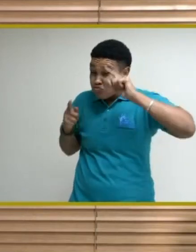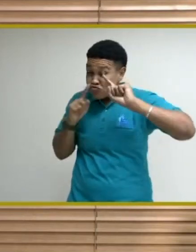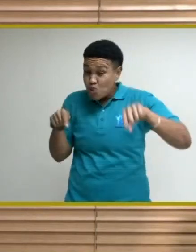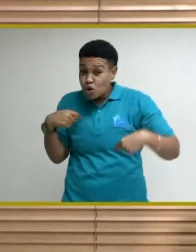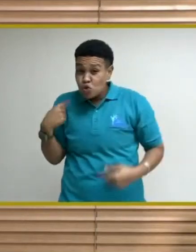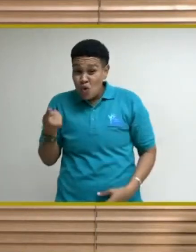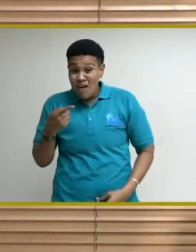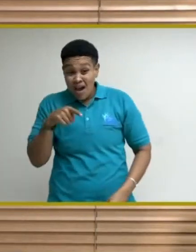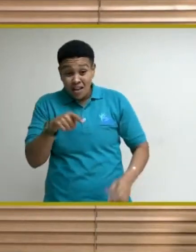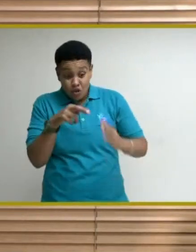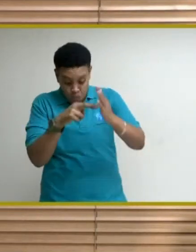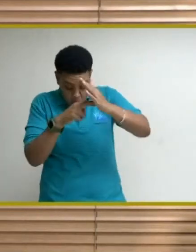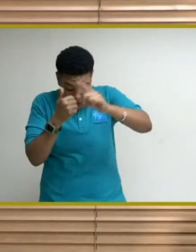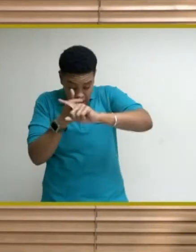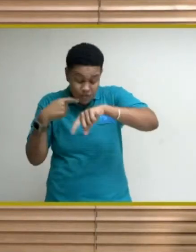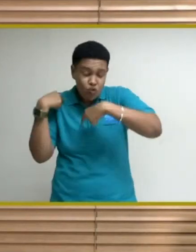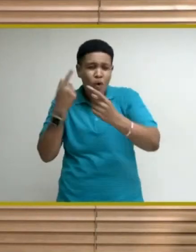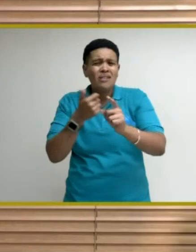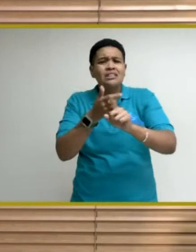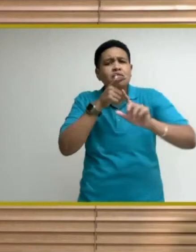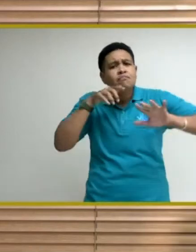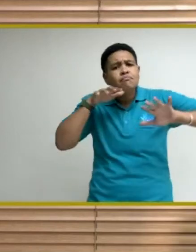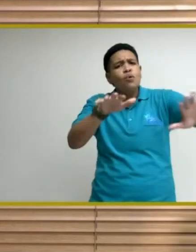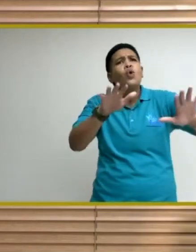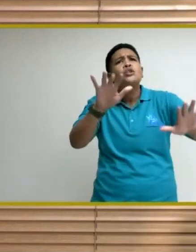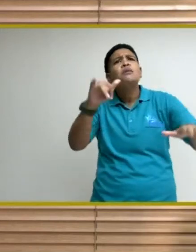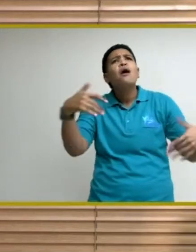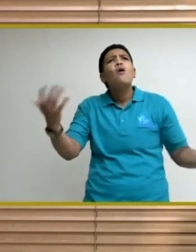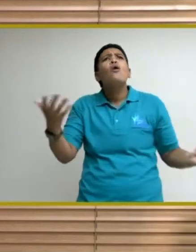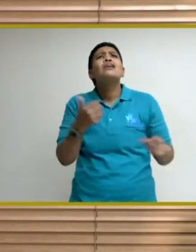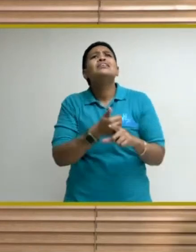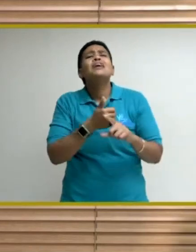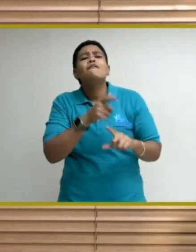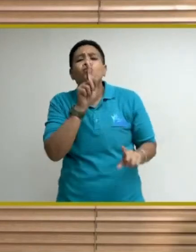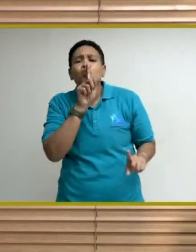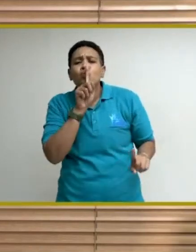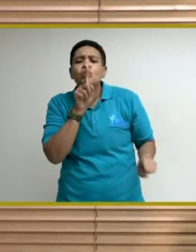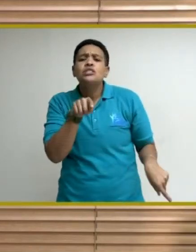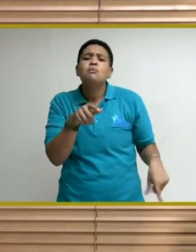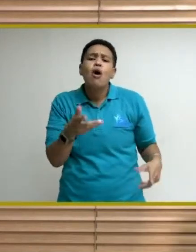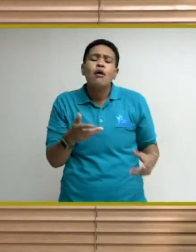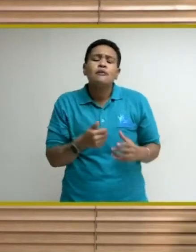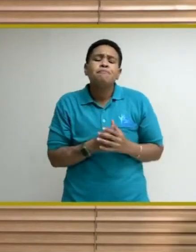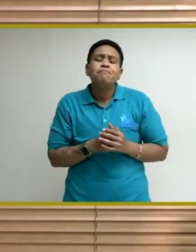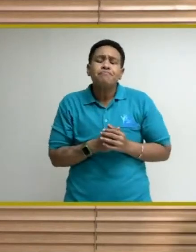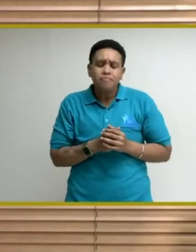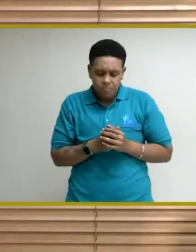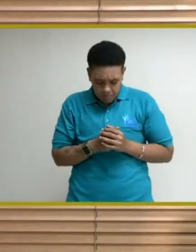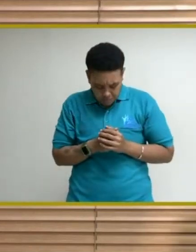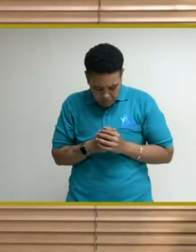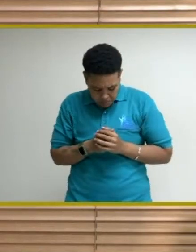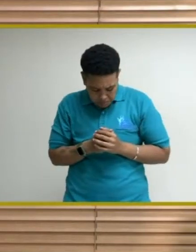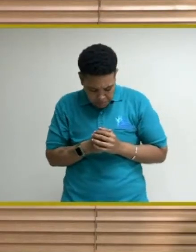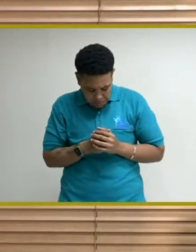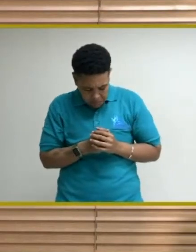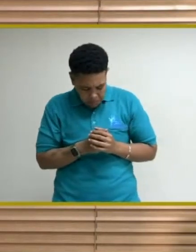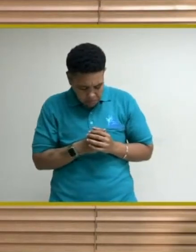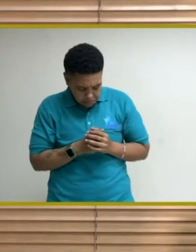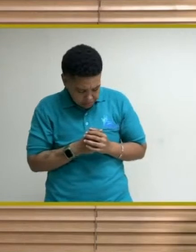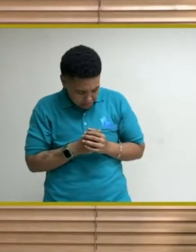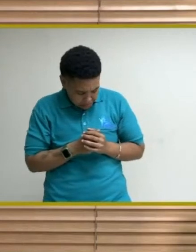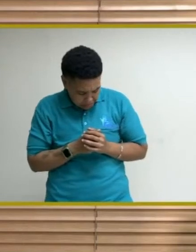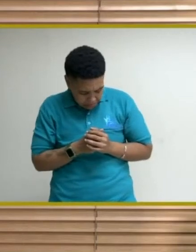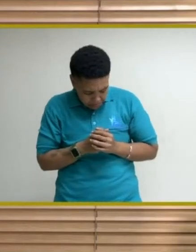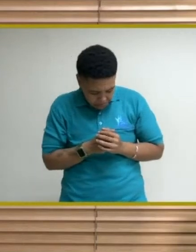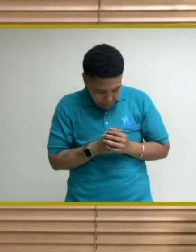been driven primarily to respond to these harsh